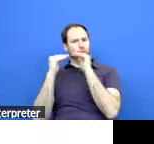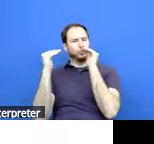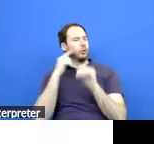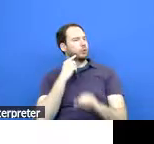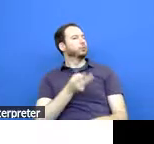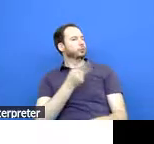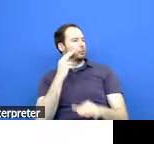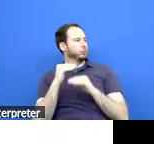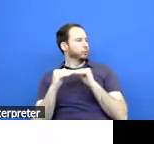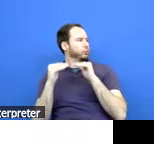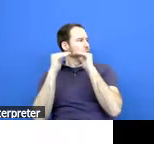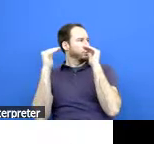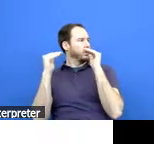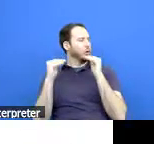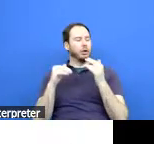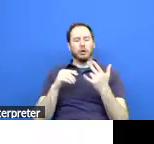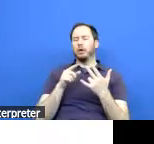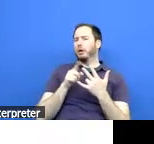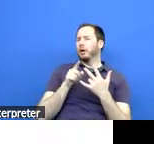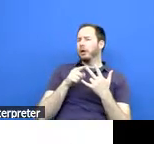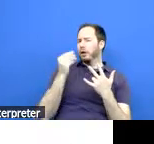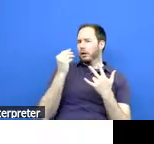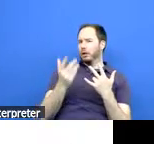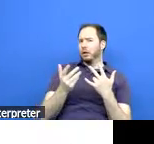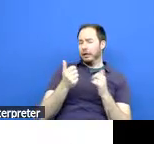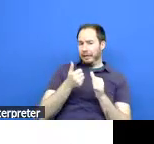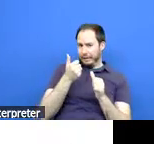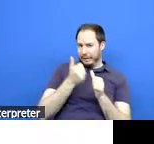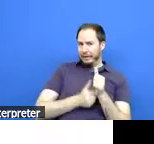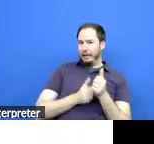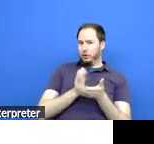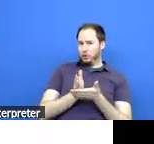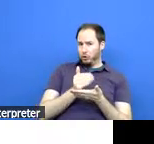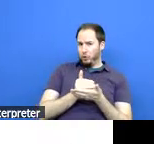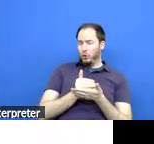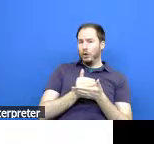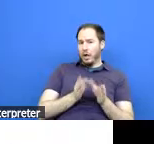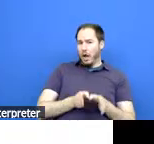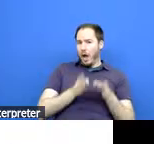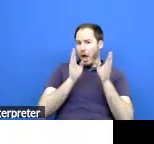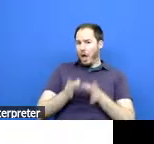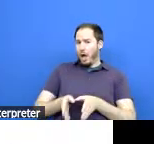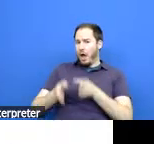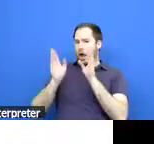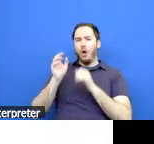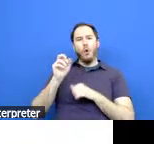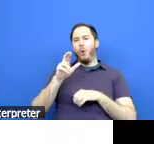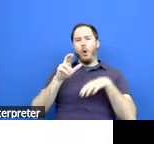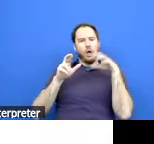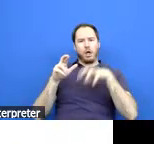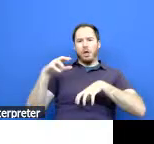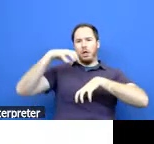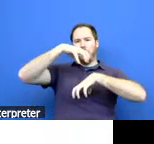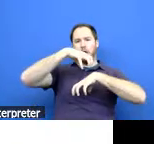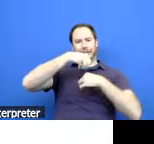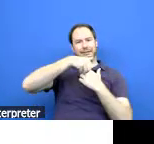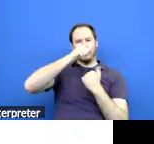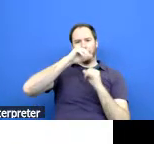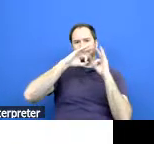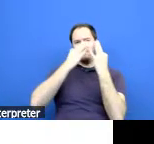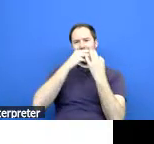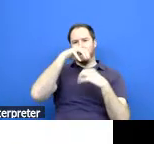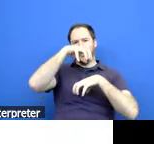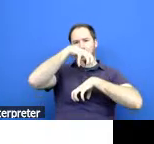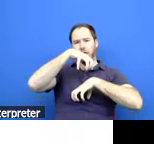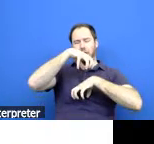Two. Now, are they, but is it each unit is up and down, or is it there's an apartment on the first floor and a separate apartment on the